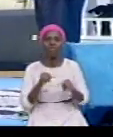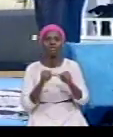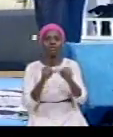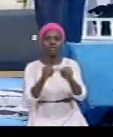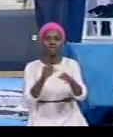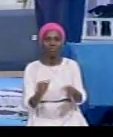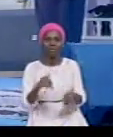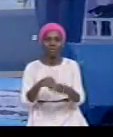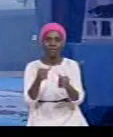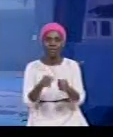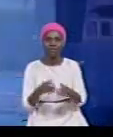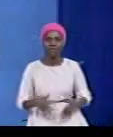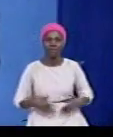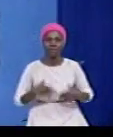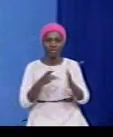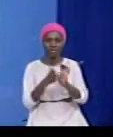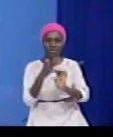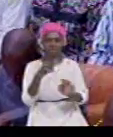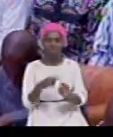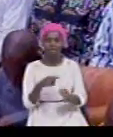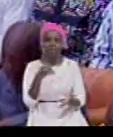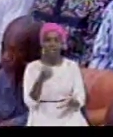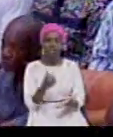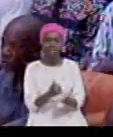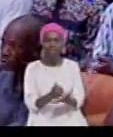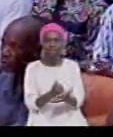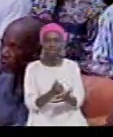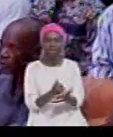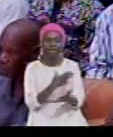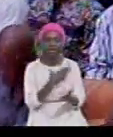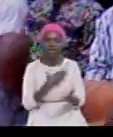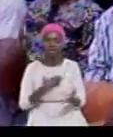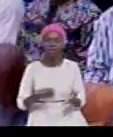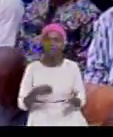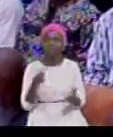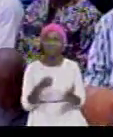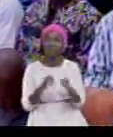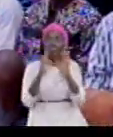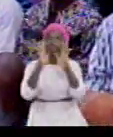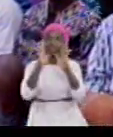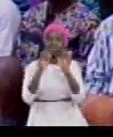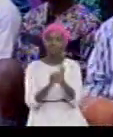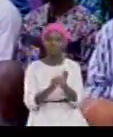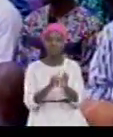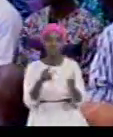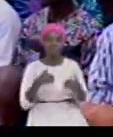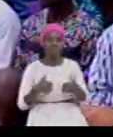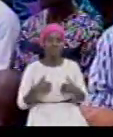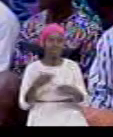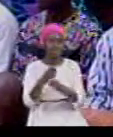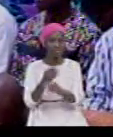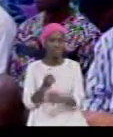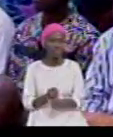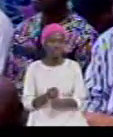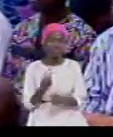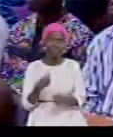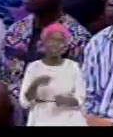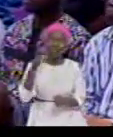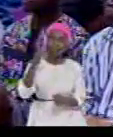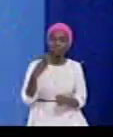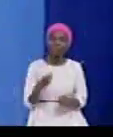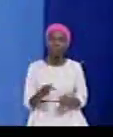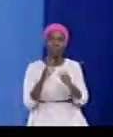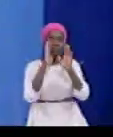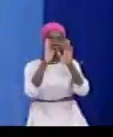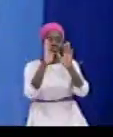in every life in Jesus' name. And the wonders we have encountered, the God of wonders and the